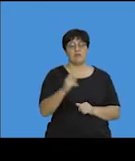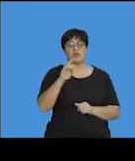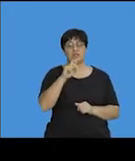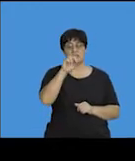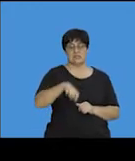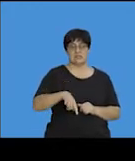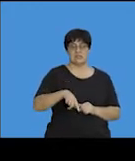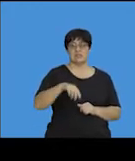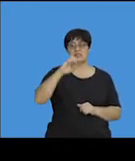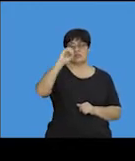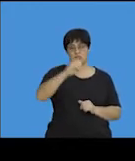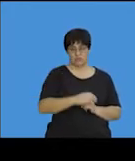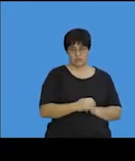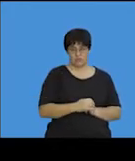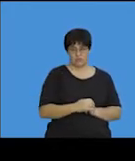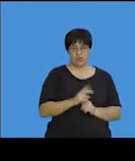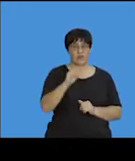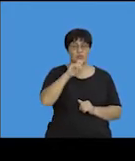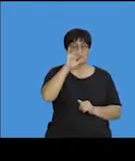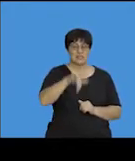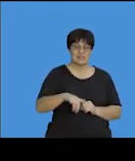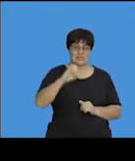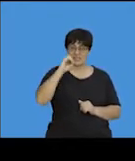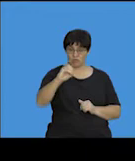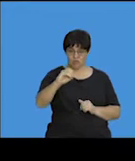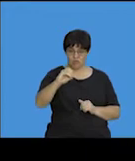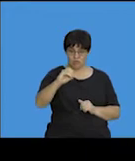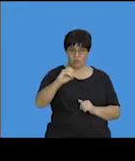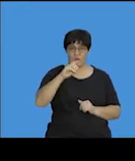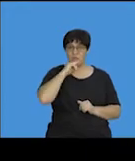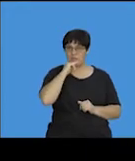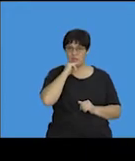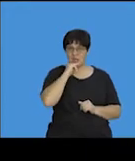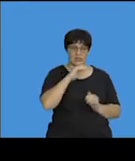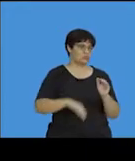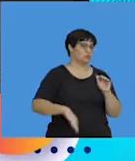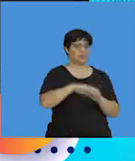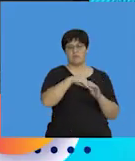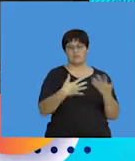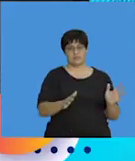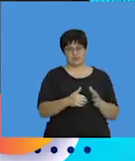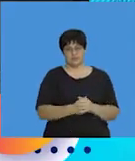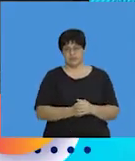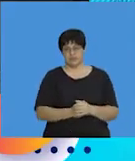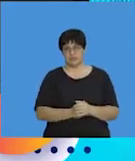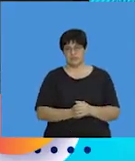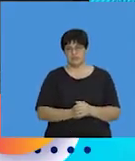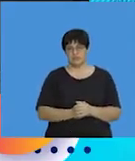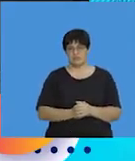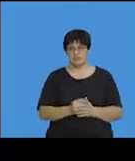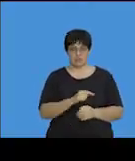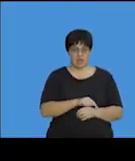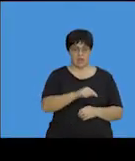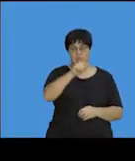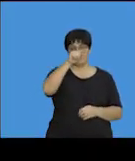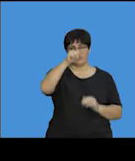height when velocity is 0. If my velocity is 0, it's gone to the top of its motion, because